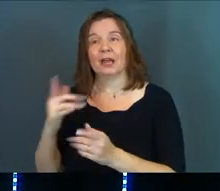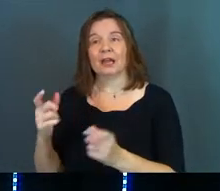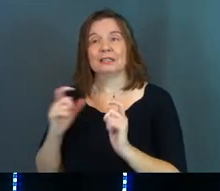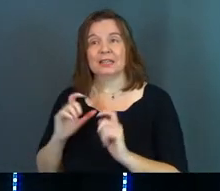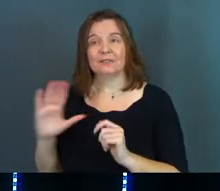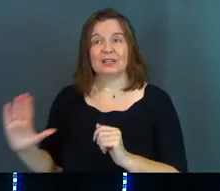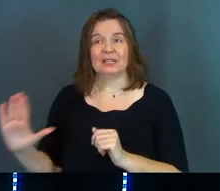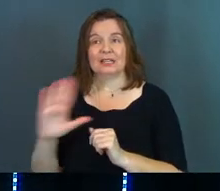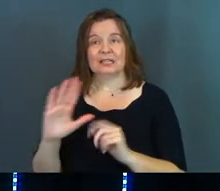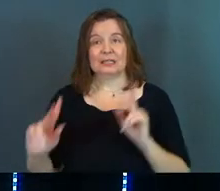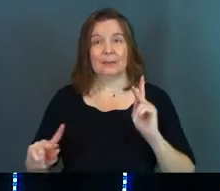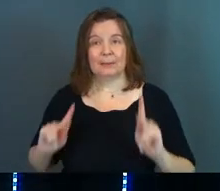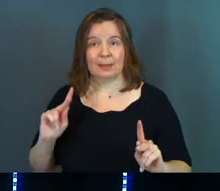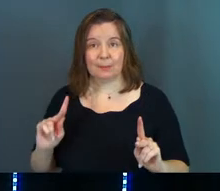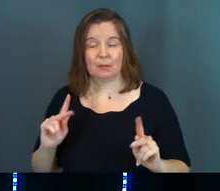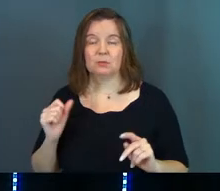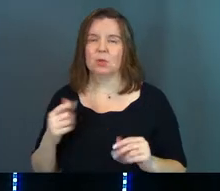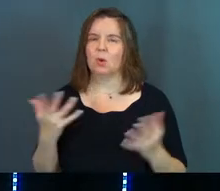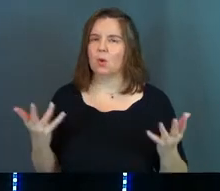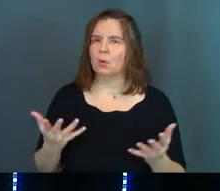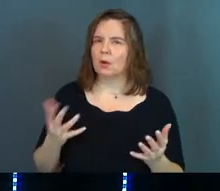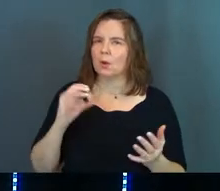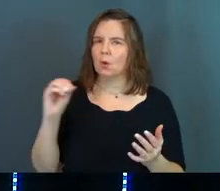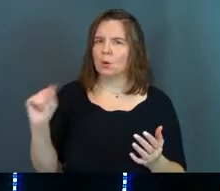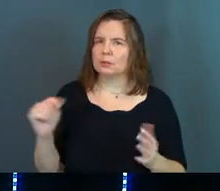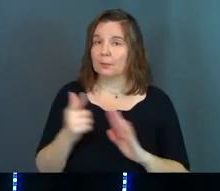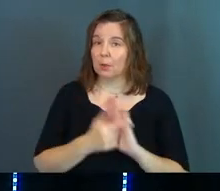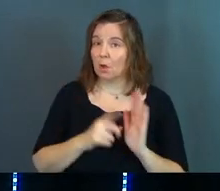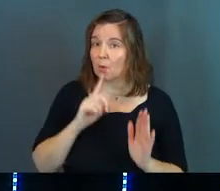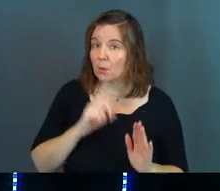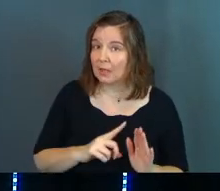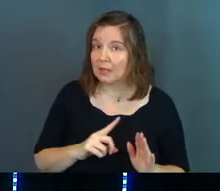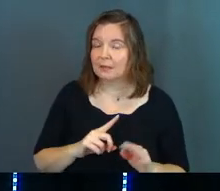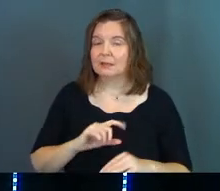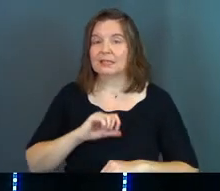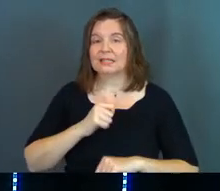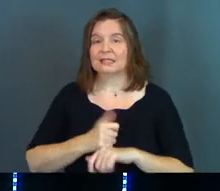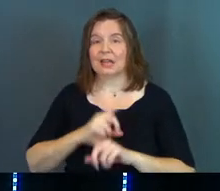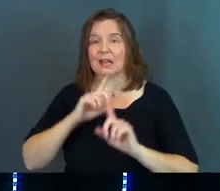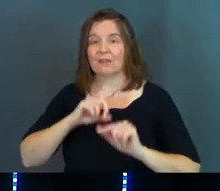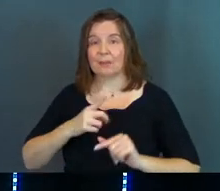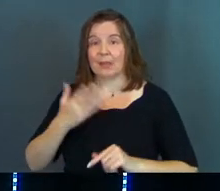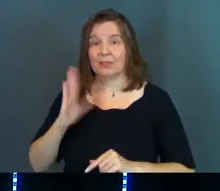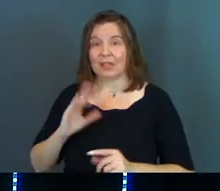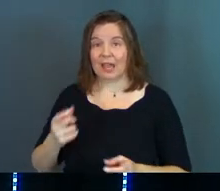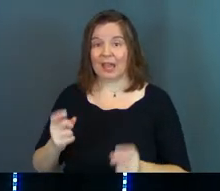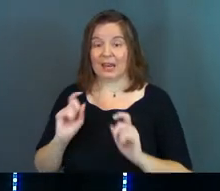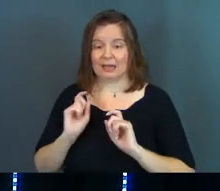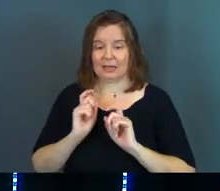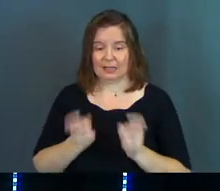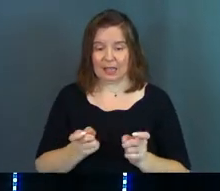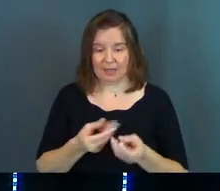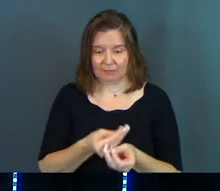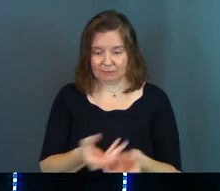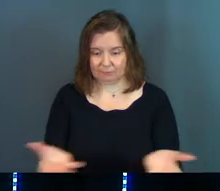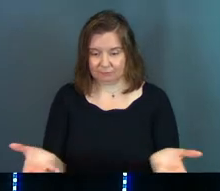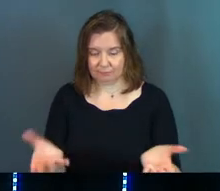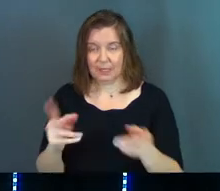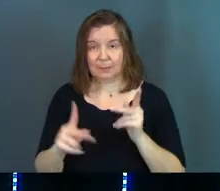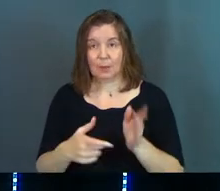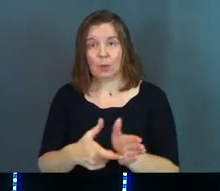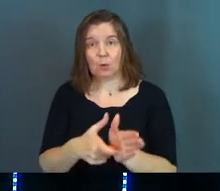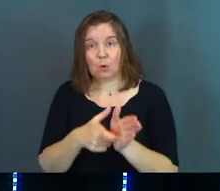has given his people. And so then what is the Old Testament law really? The law is a set of commandments that God gave his people, some guidelines that